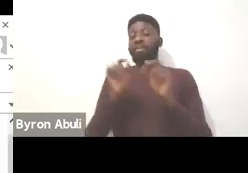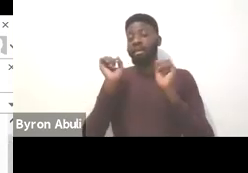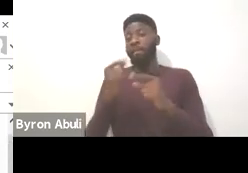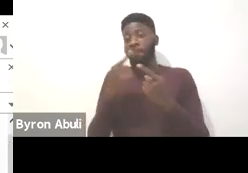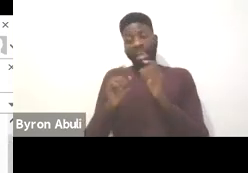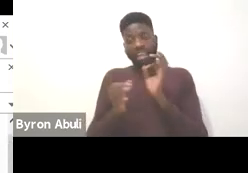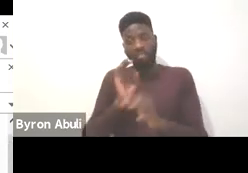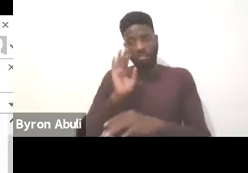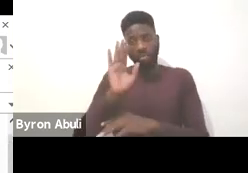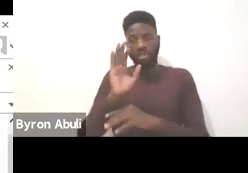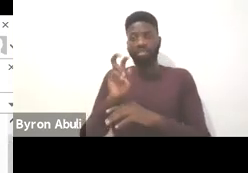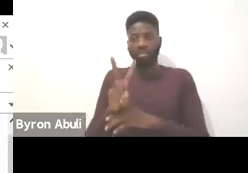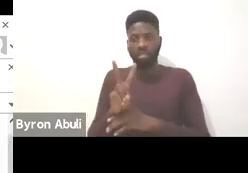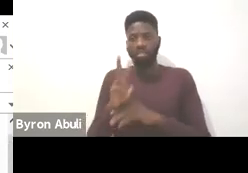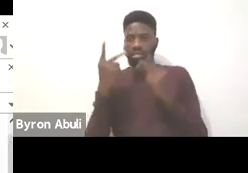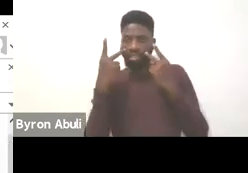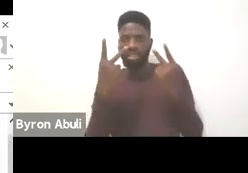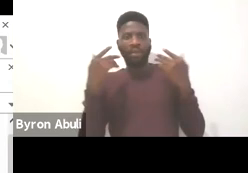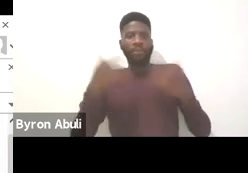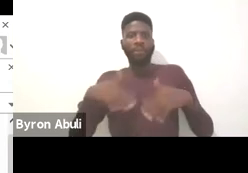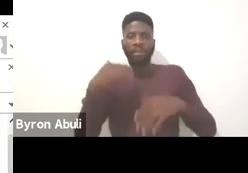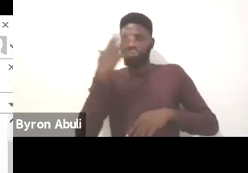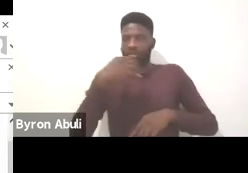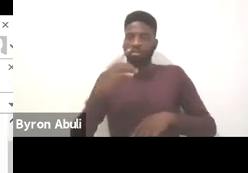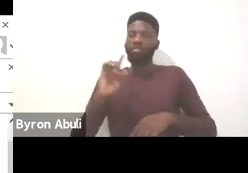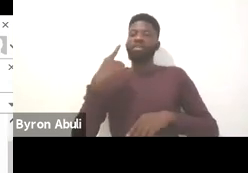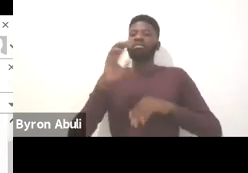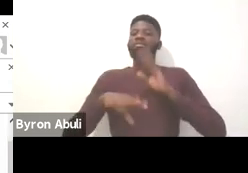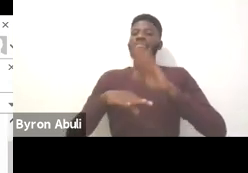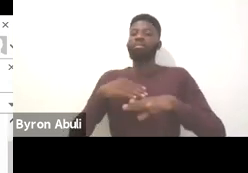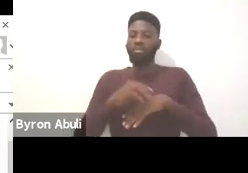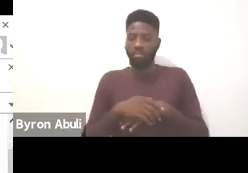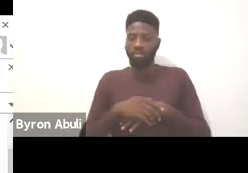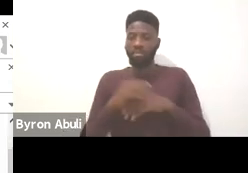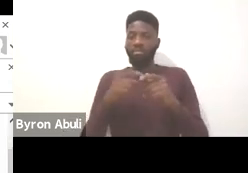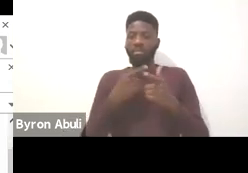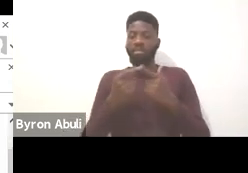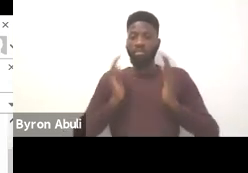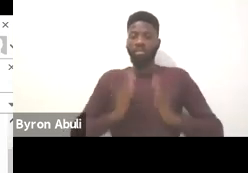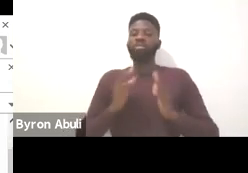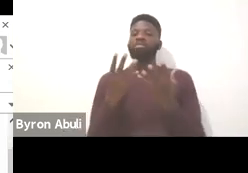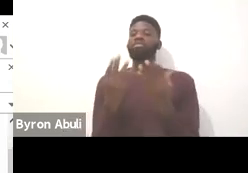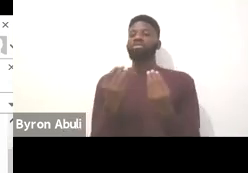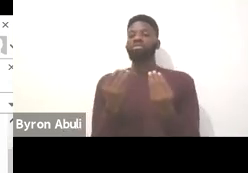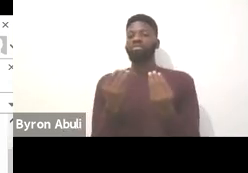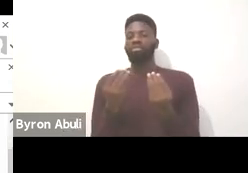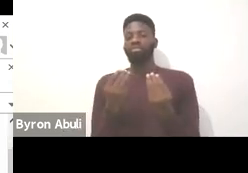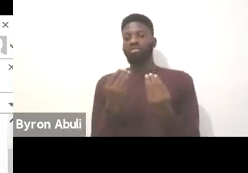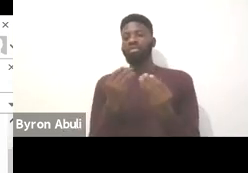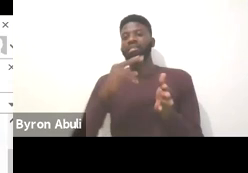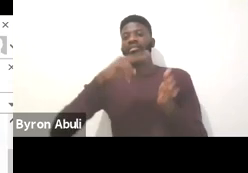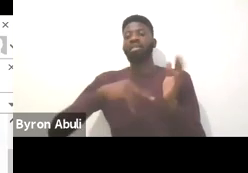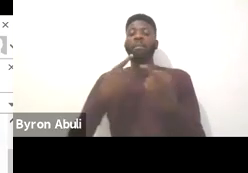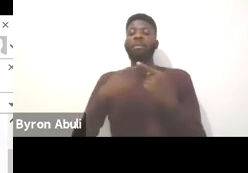your CV looks visually appealing, that's the first step. Then that person is able to go through and have a look at it, yeah? But do not just use a